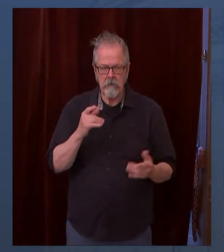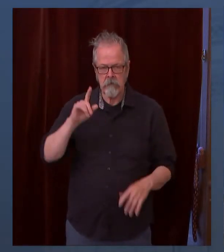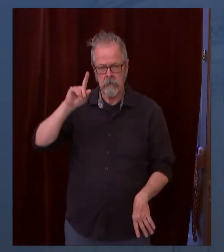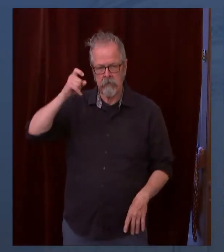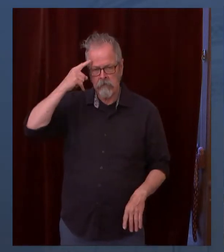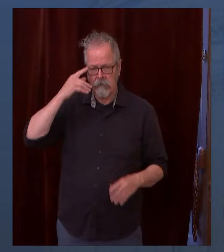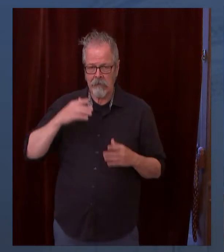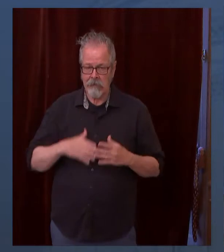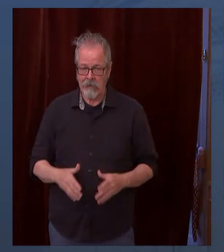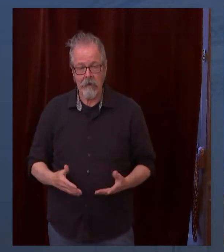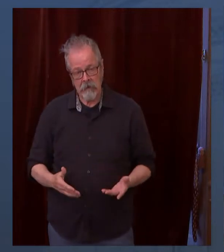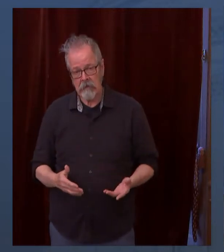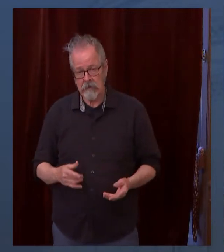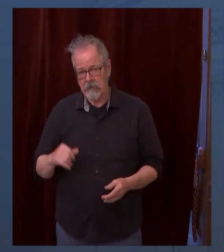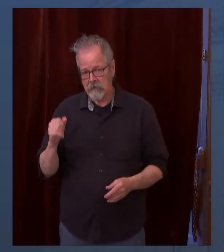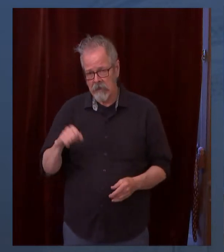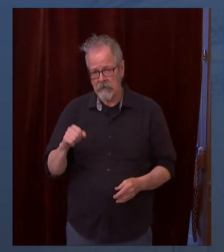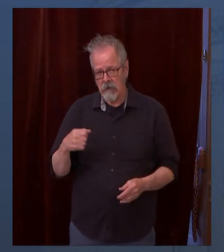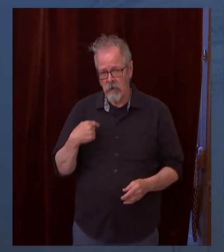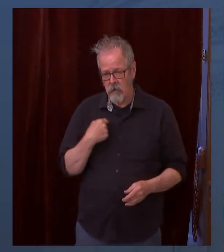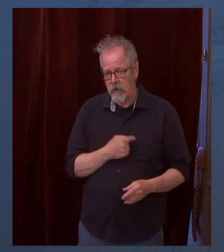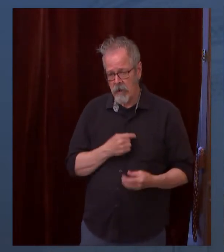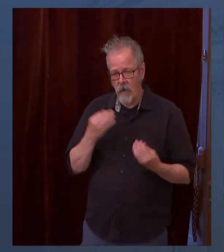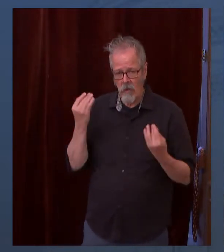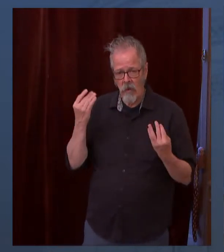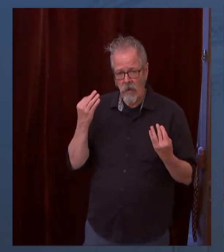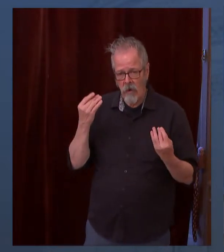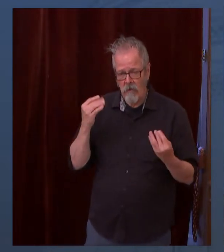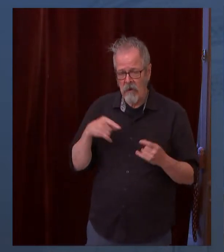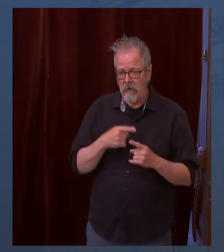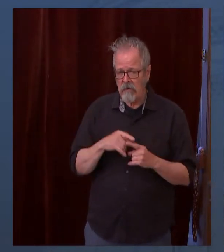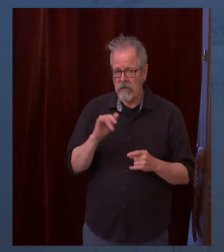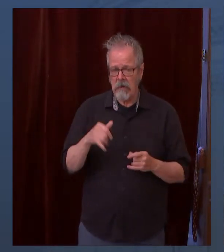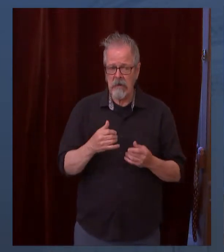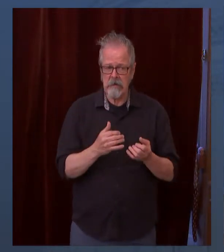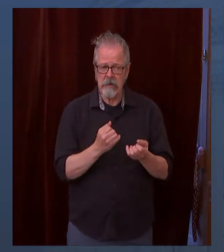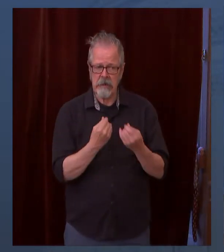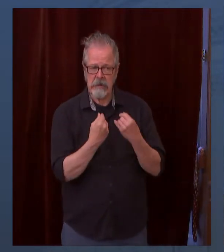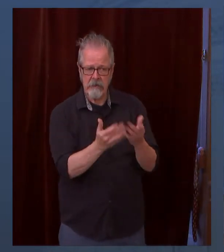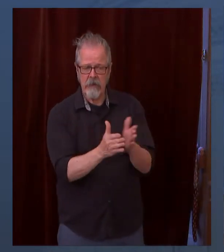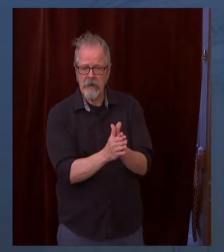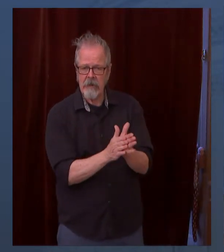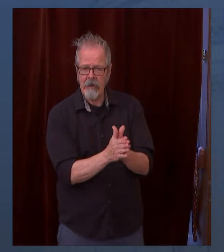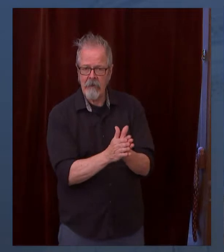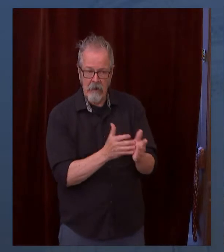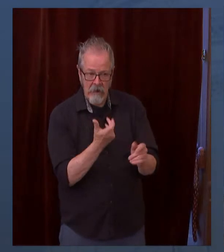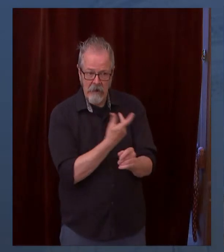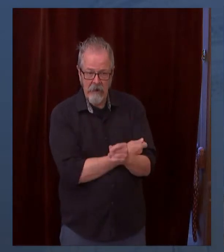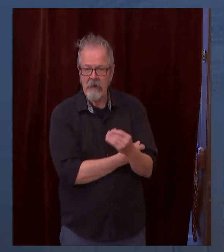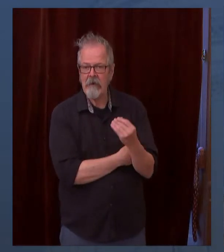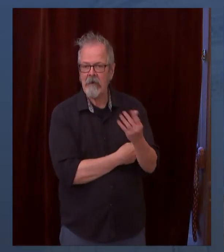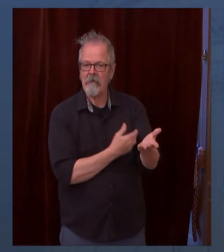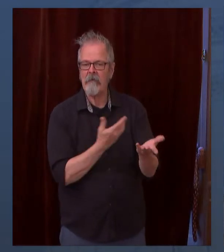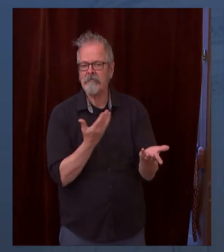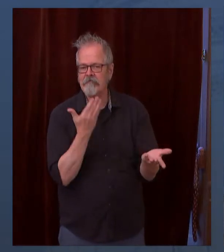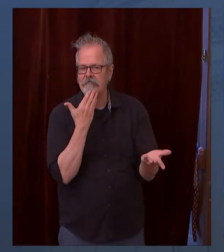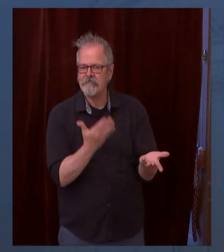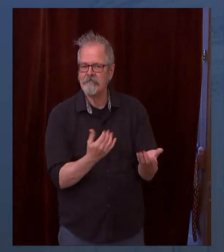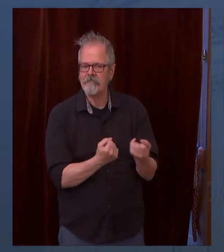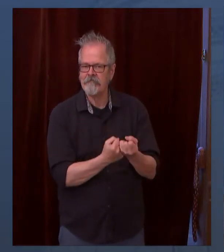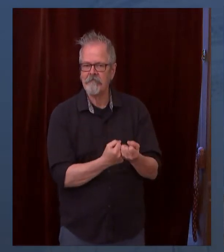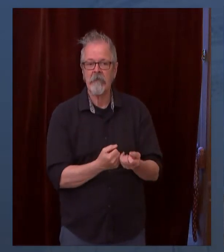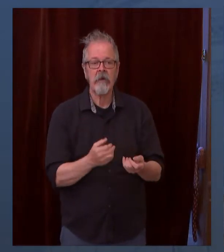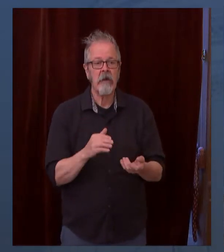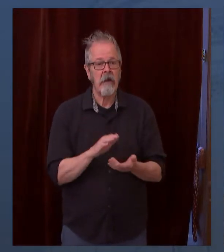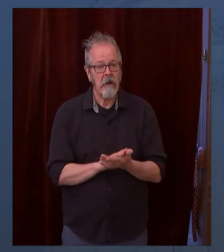like colleges and cruise lines and everything else that will create more incentives for folks. So that is a possibility going forward.